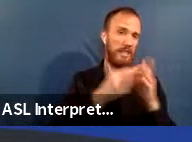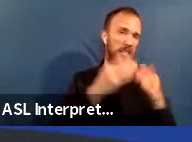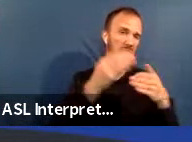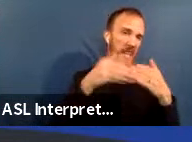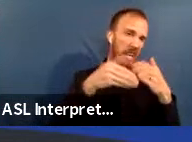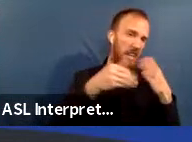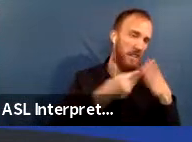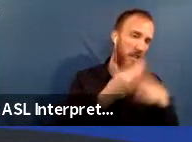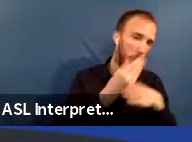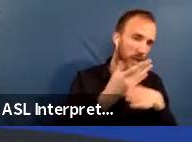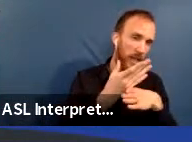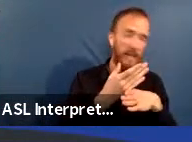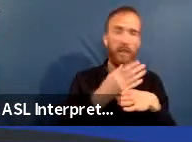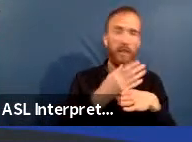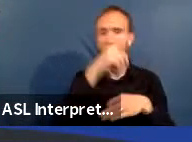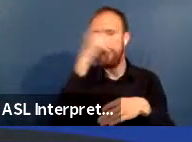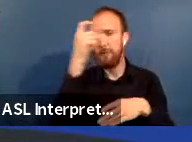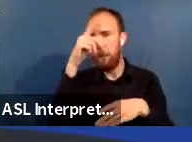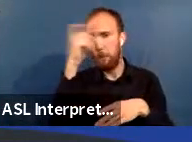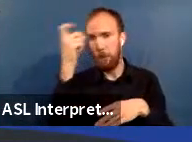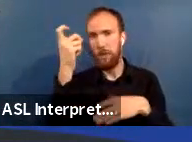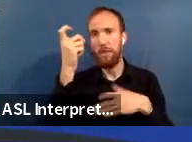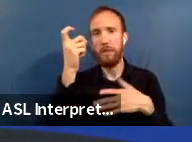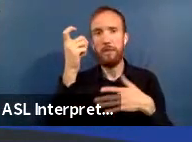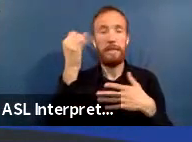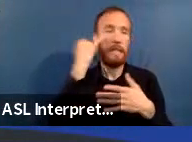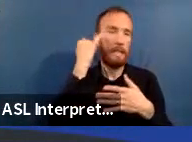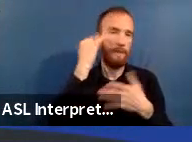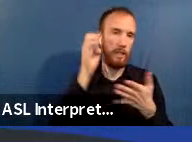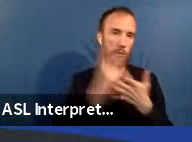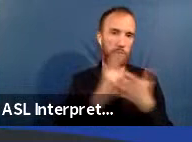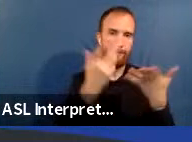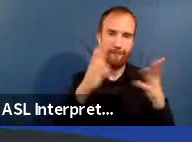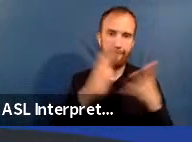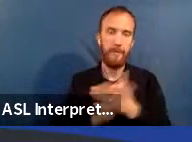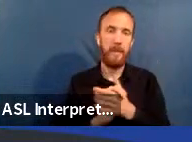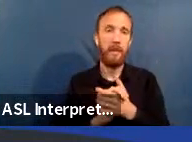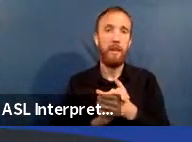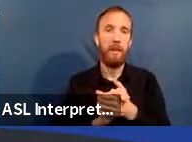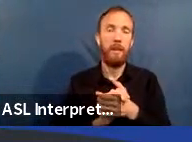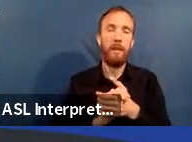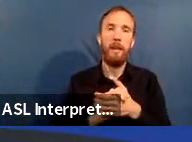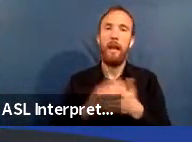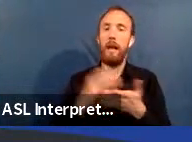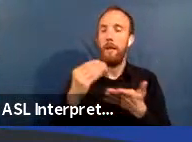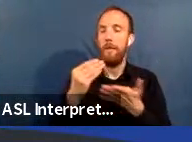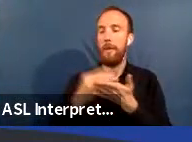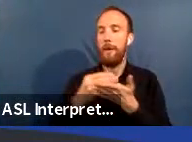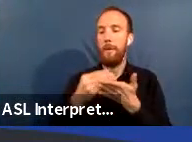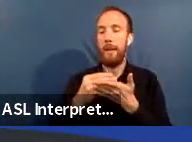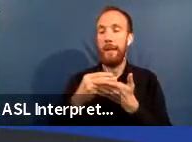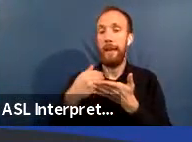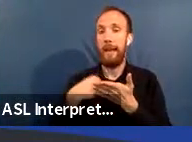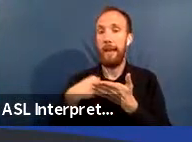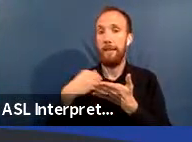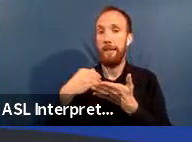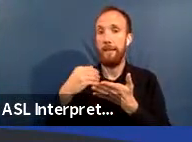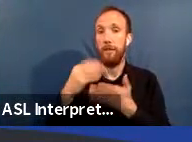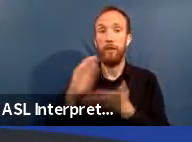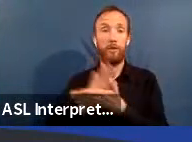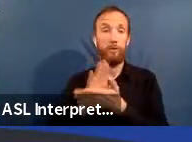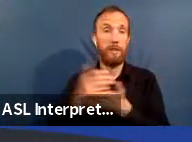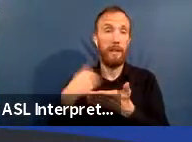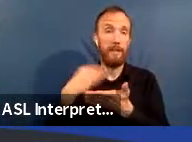in summer for projects that are approved in the capital budgets. So the only schools that would receive a capital investment will be those with